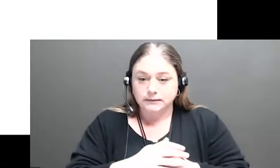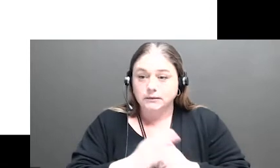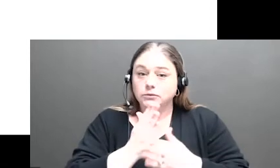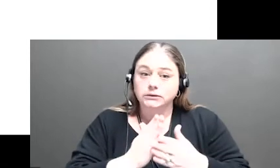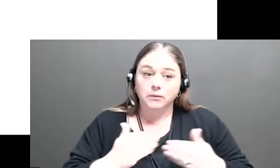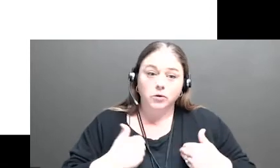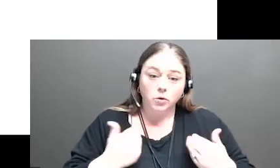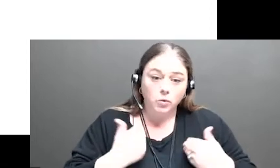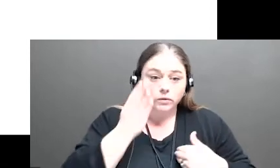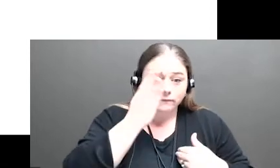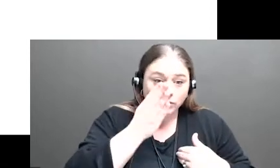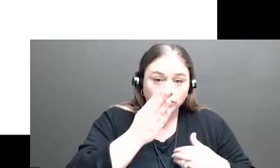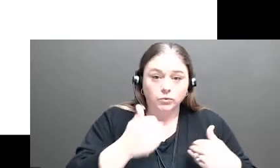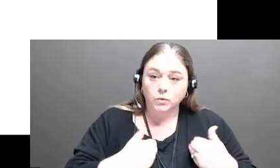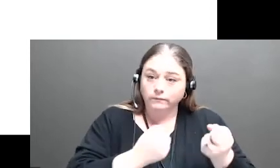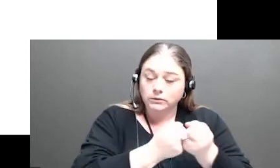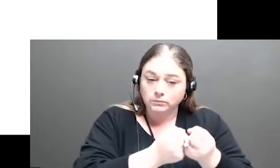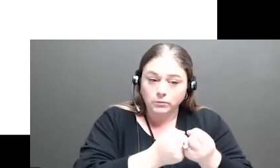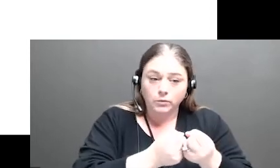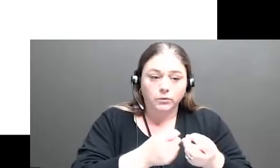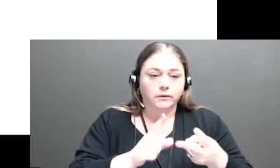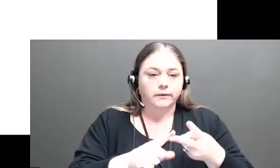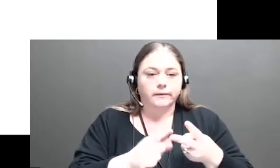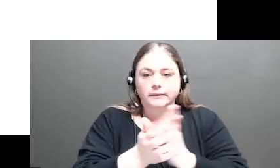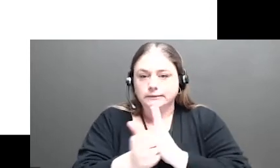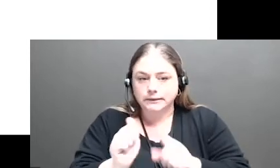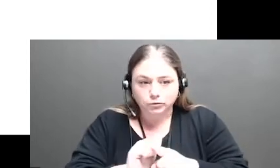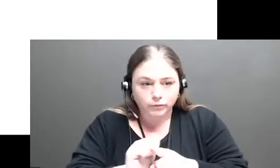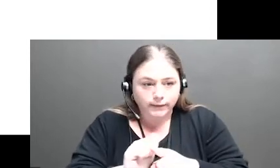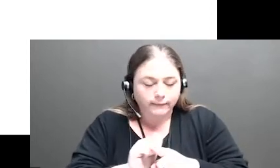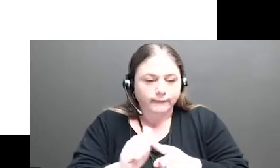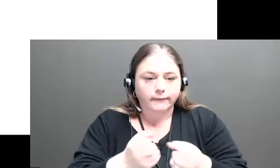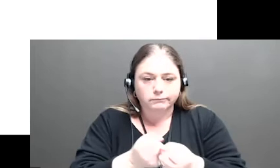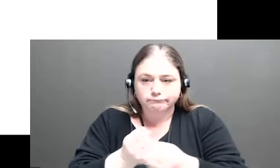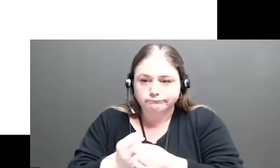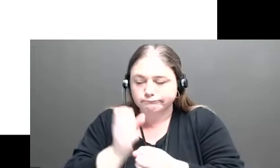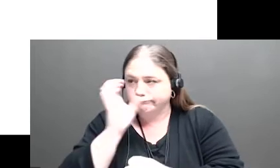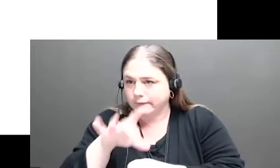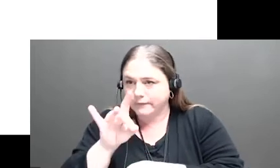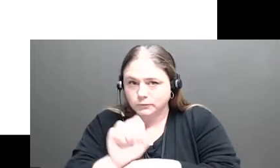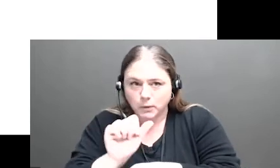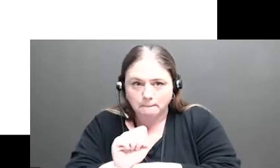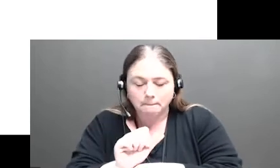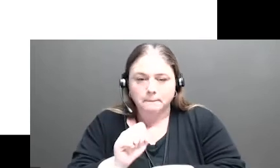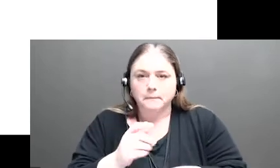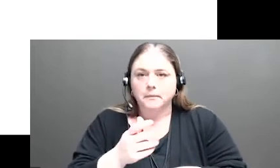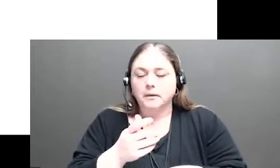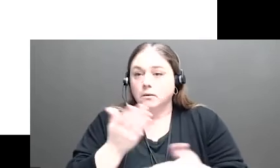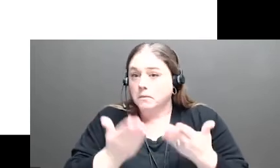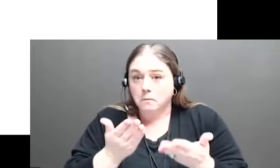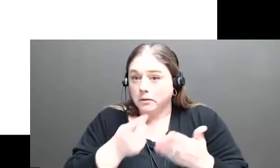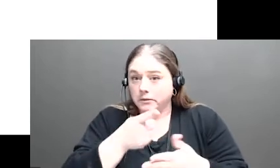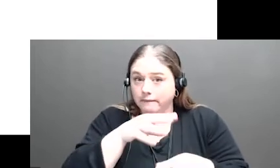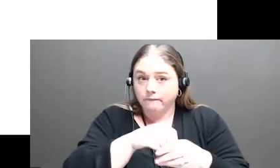Need of Support, accommodations exploration, skills training in job searching, whether or not they learned it or remember in school,